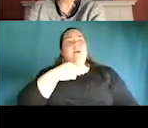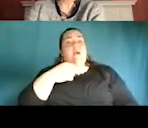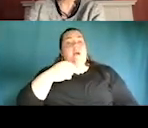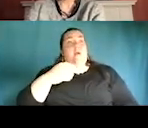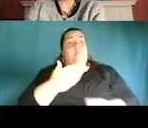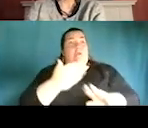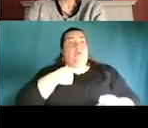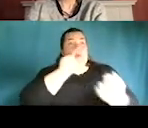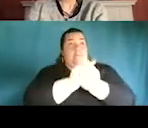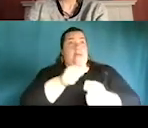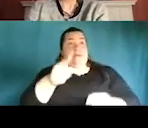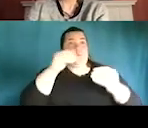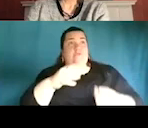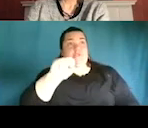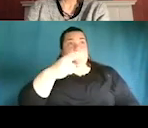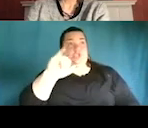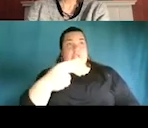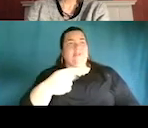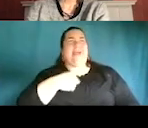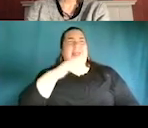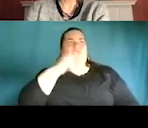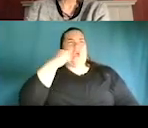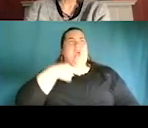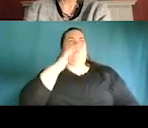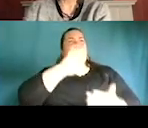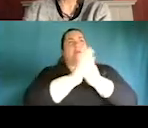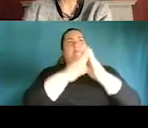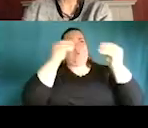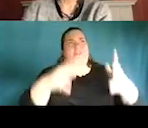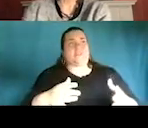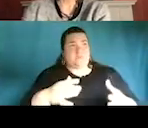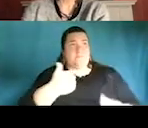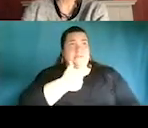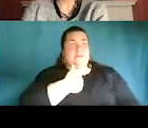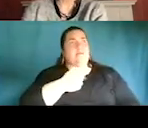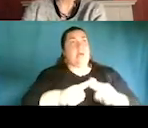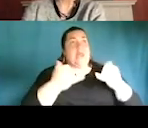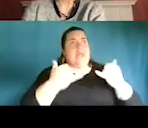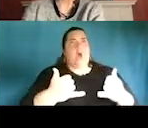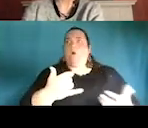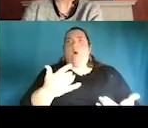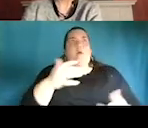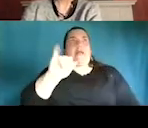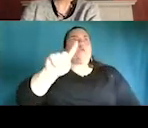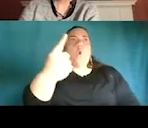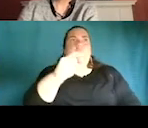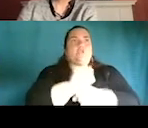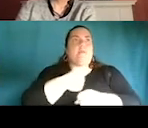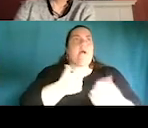Shee. And now that I do know her, it's the only career I'm very seriously considering.